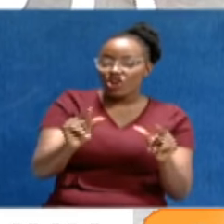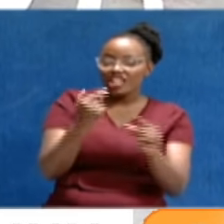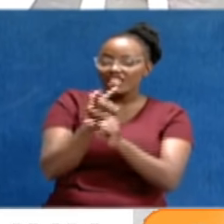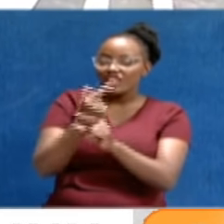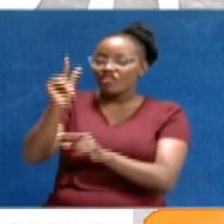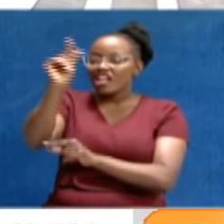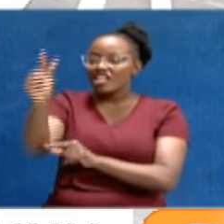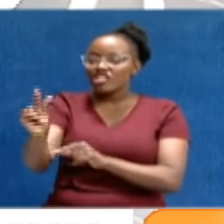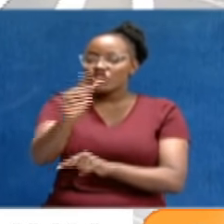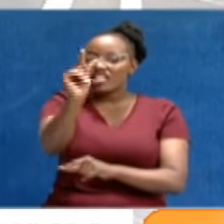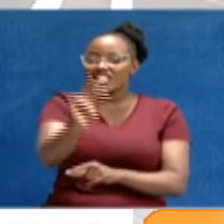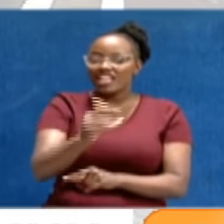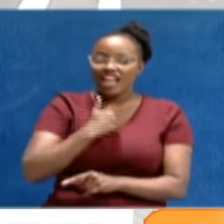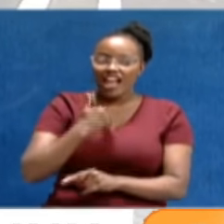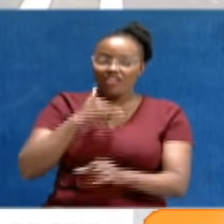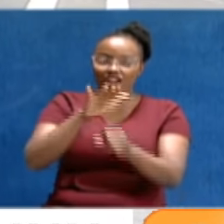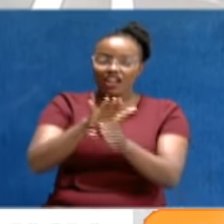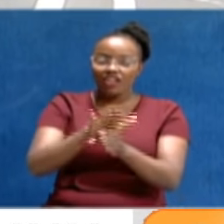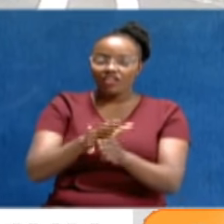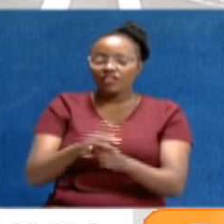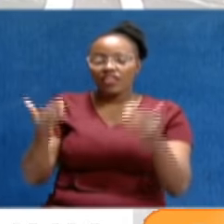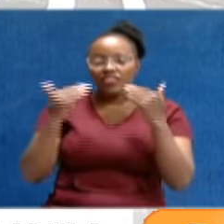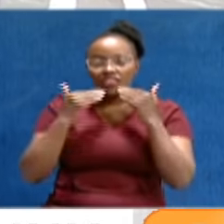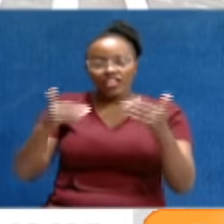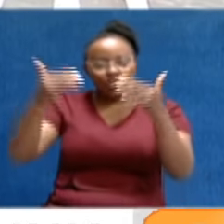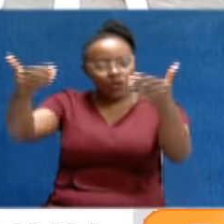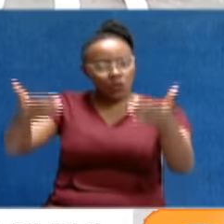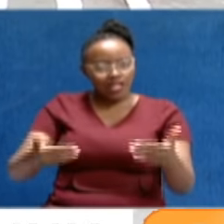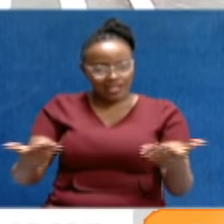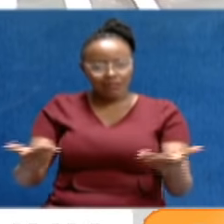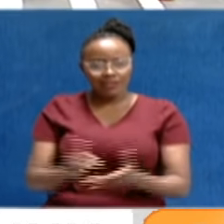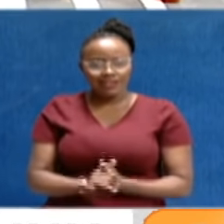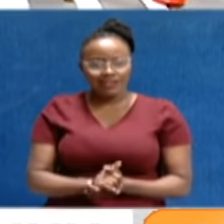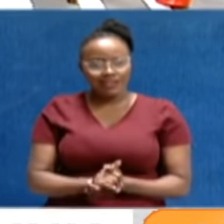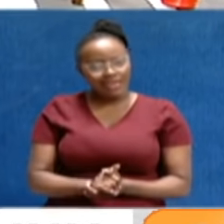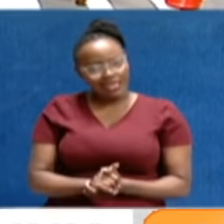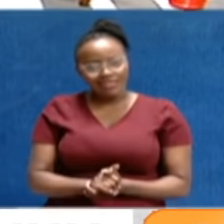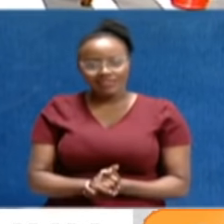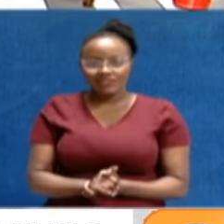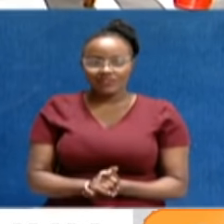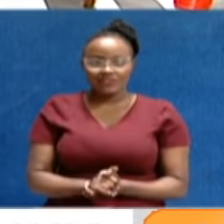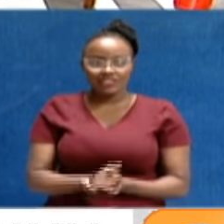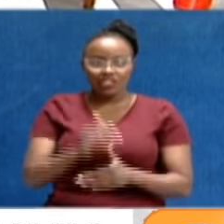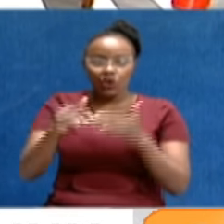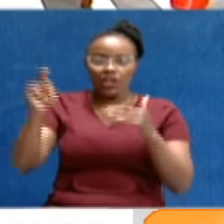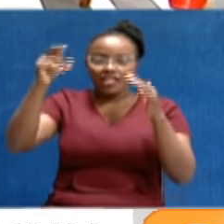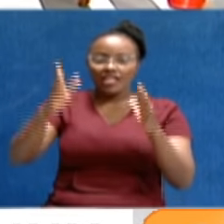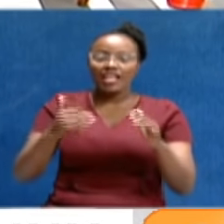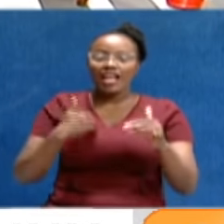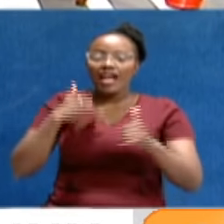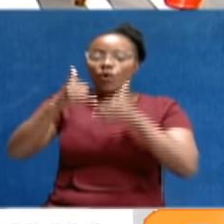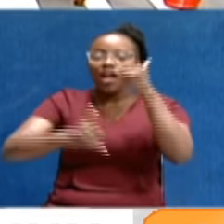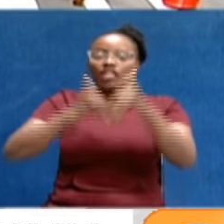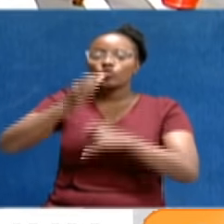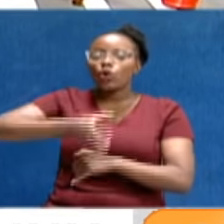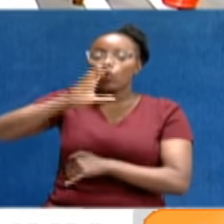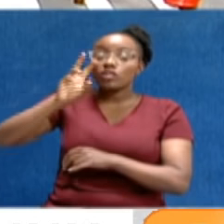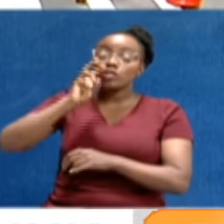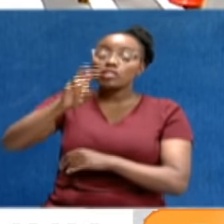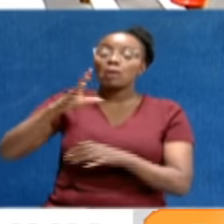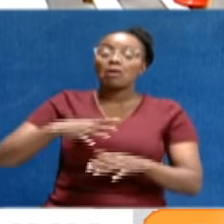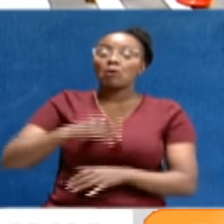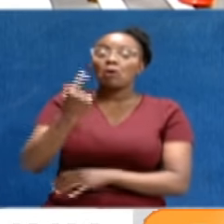more regions, thank every goodness, region there's can no partake. Label. There's no label. Thank you. Karibu sana. Thank you. Jess. So now all Kenyans are partaking. Not watching